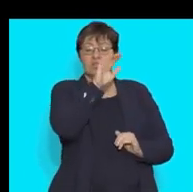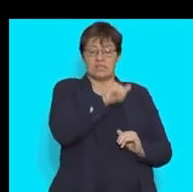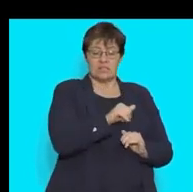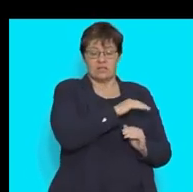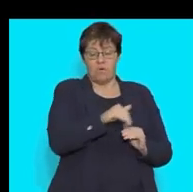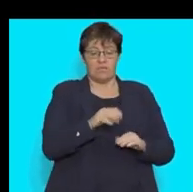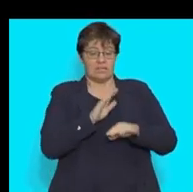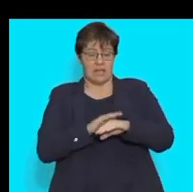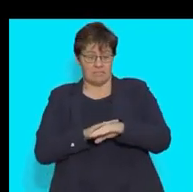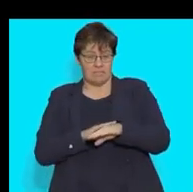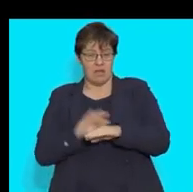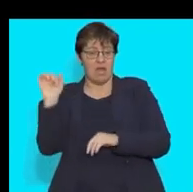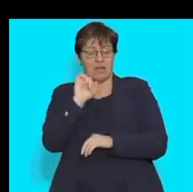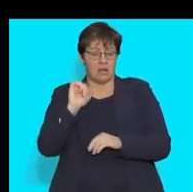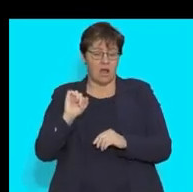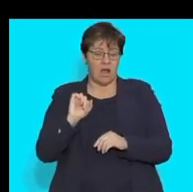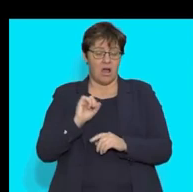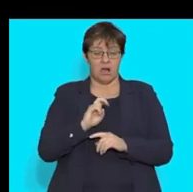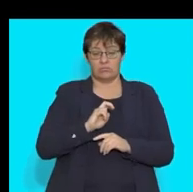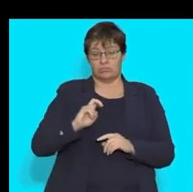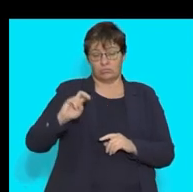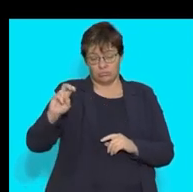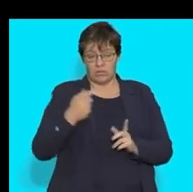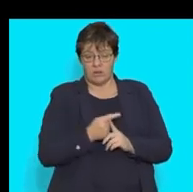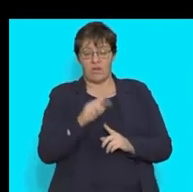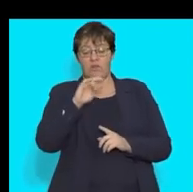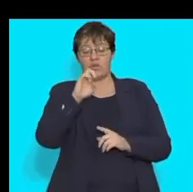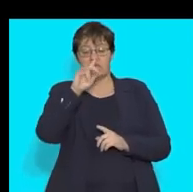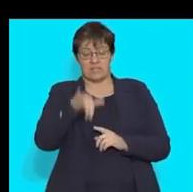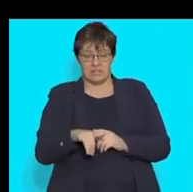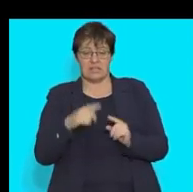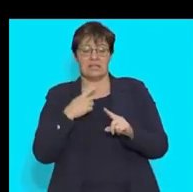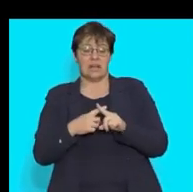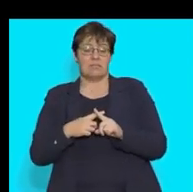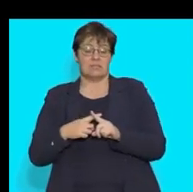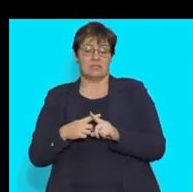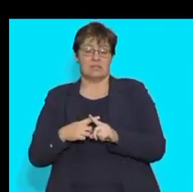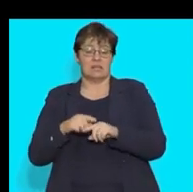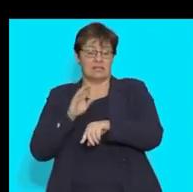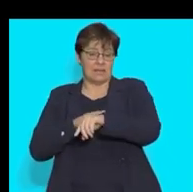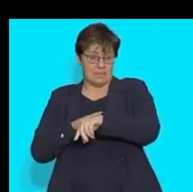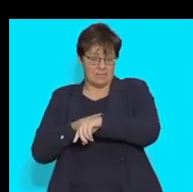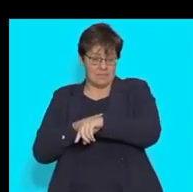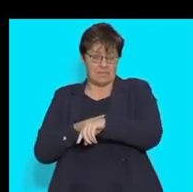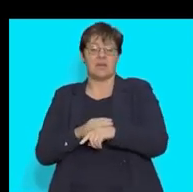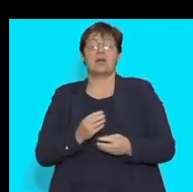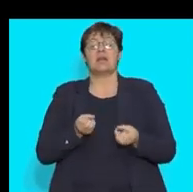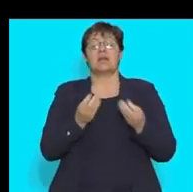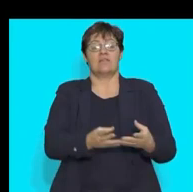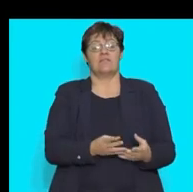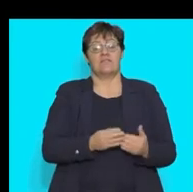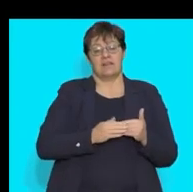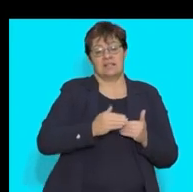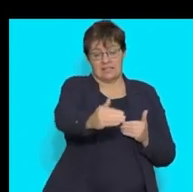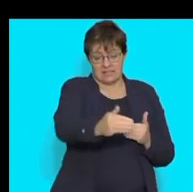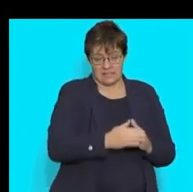time, and it's a car traveling, we know that velocity times time is going to give you distance. So